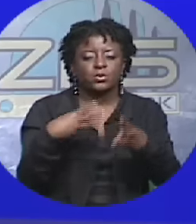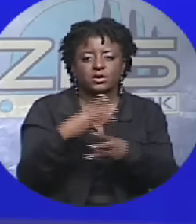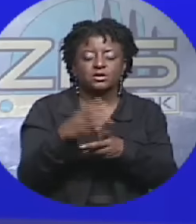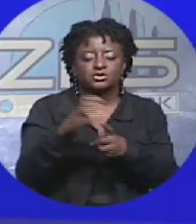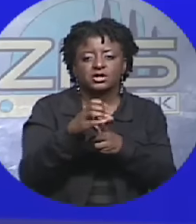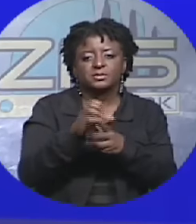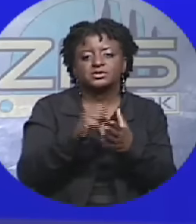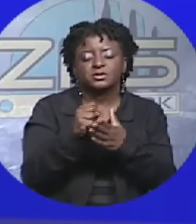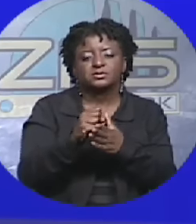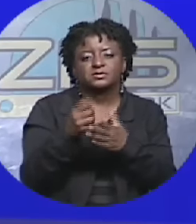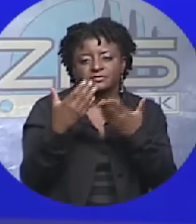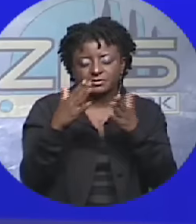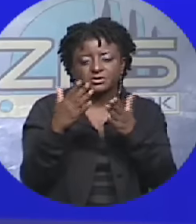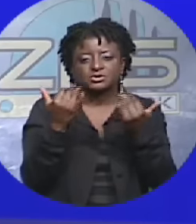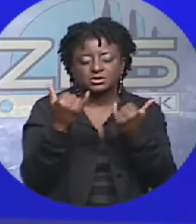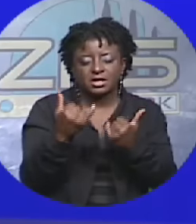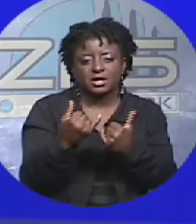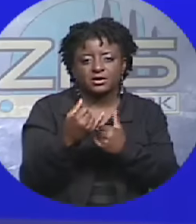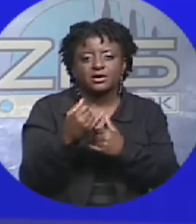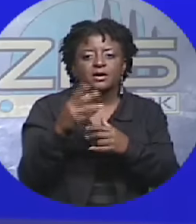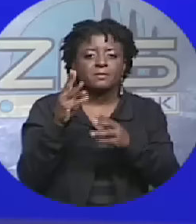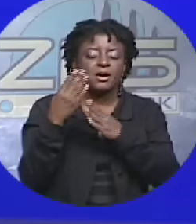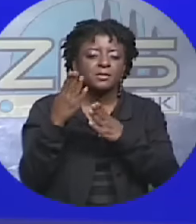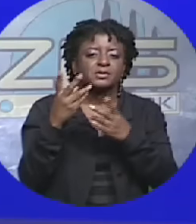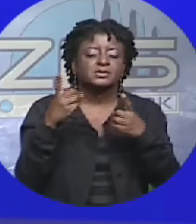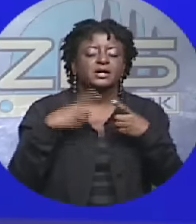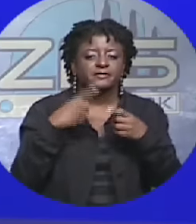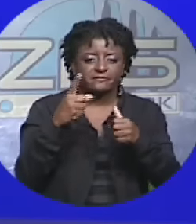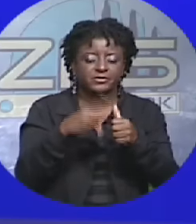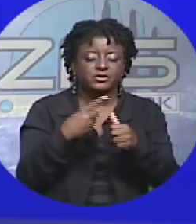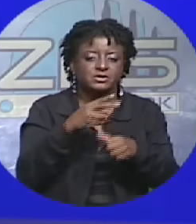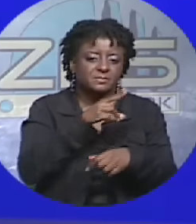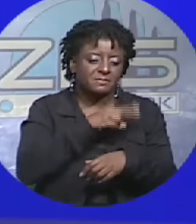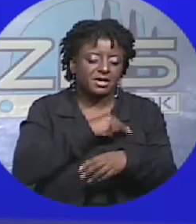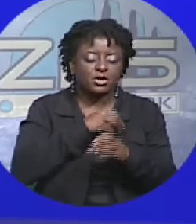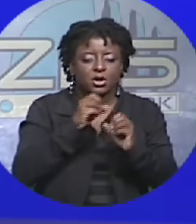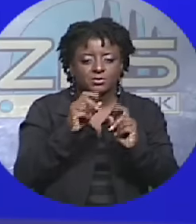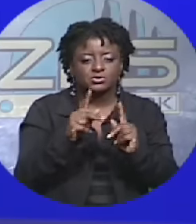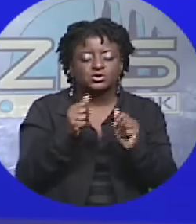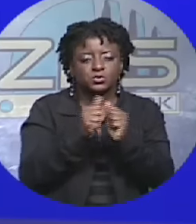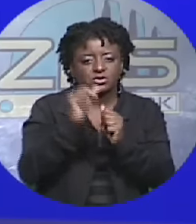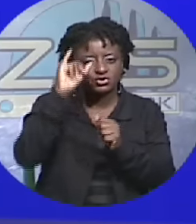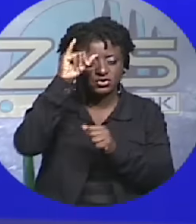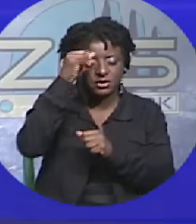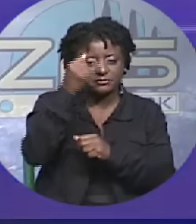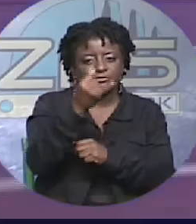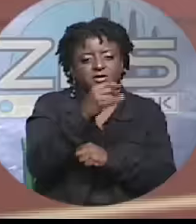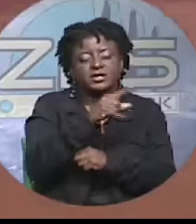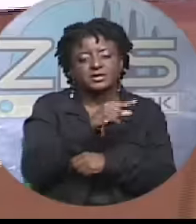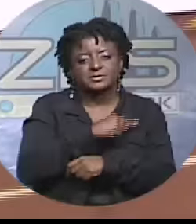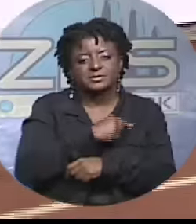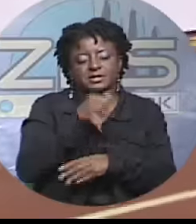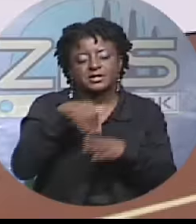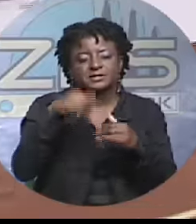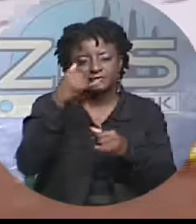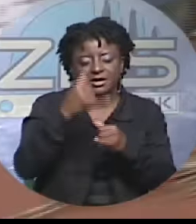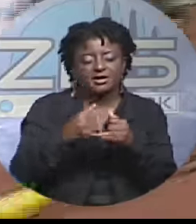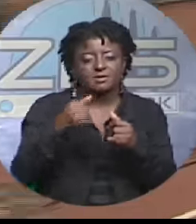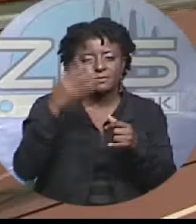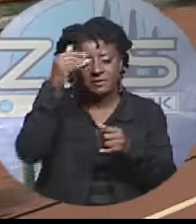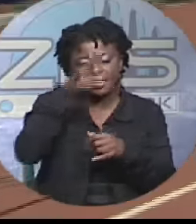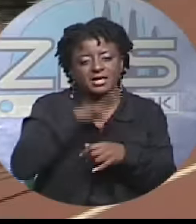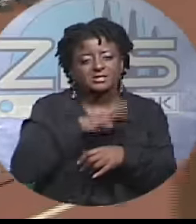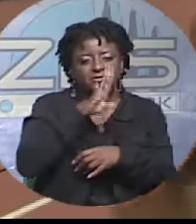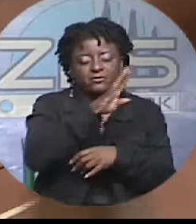medal opportunity with Jeffrey Gibson in the final of the men's 400-meter hurdles. 7 has the Pan American